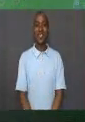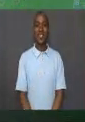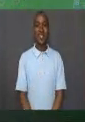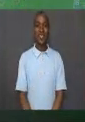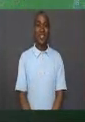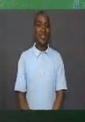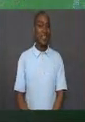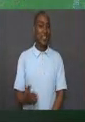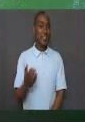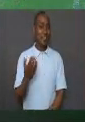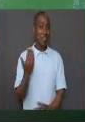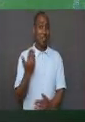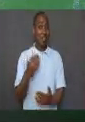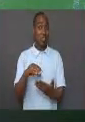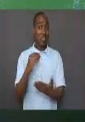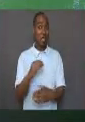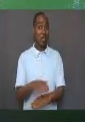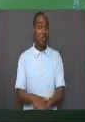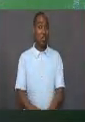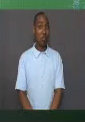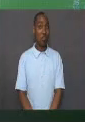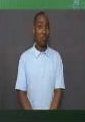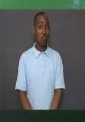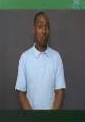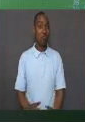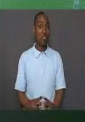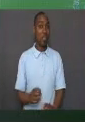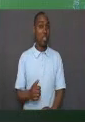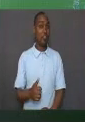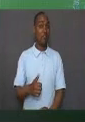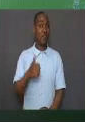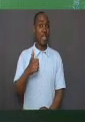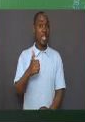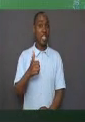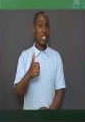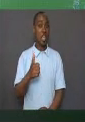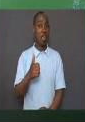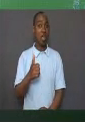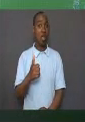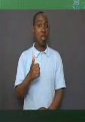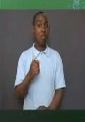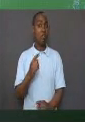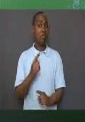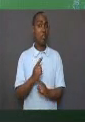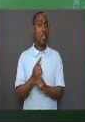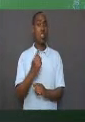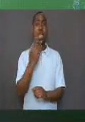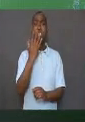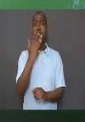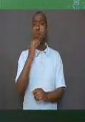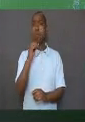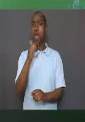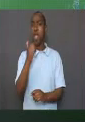As we have learned already, it is vital to ensure that the right type of blood